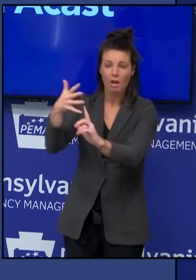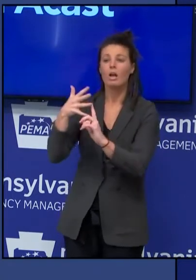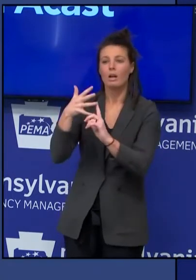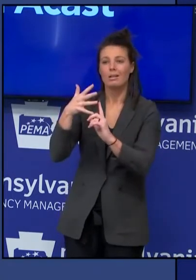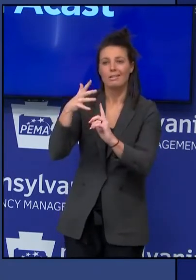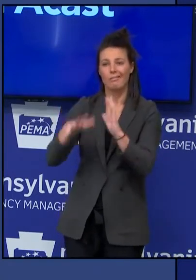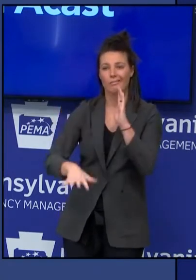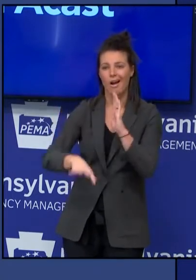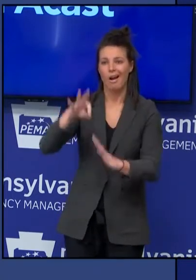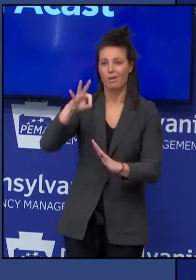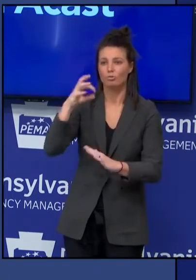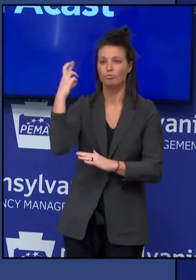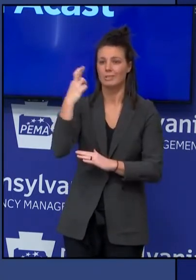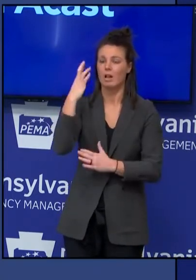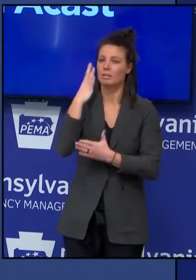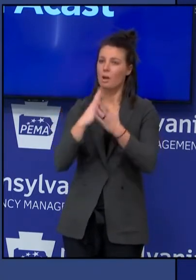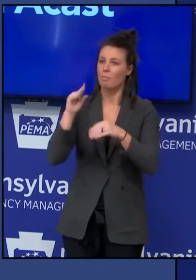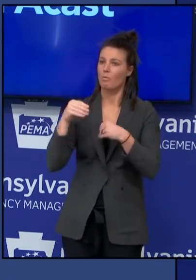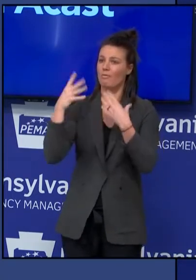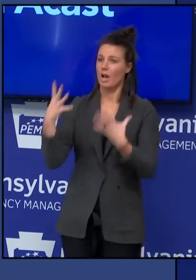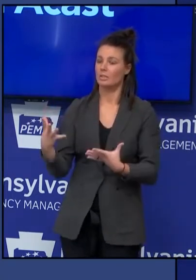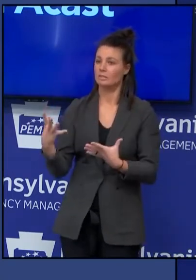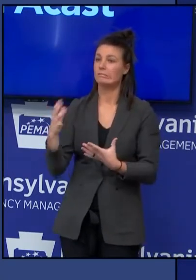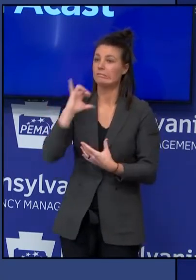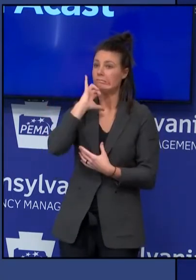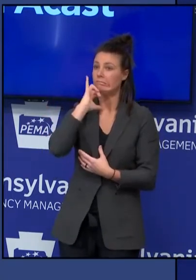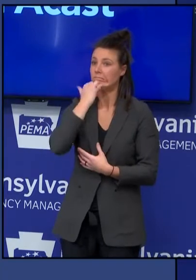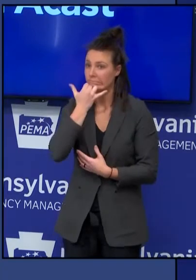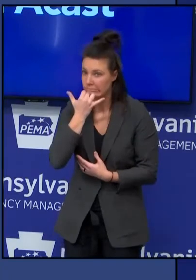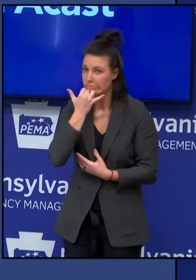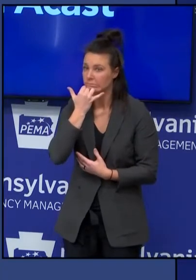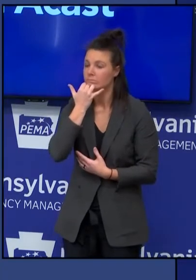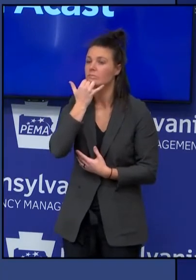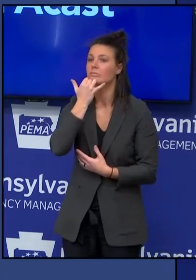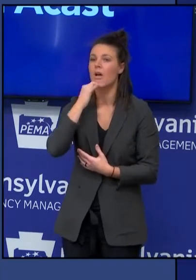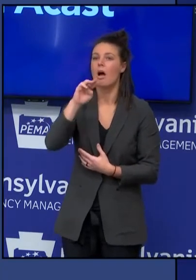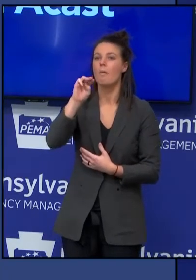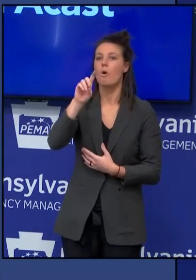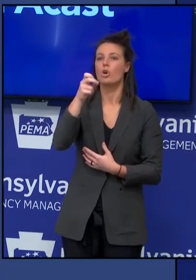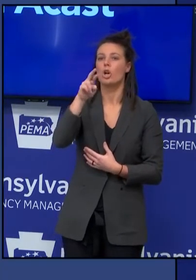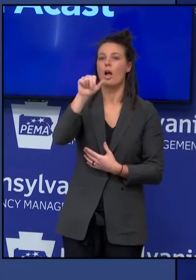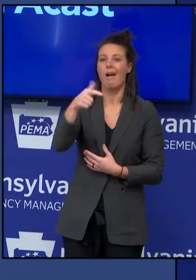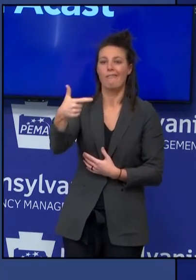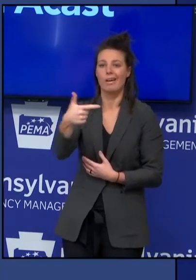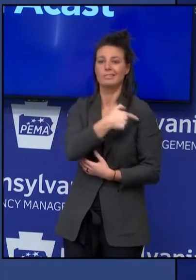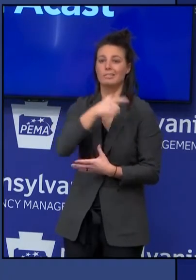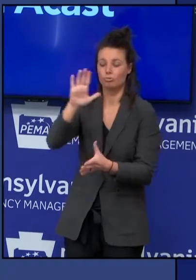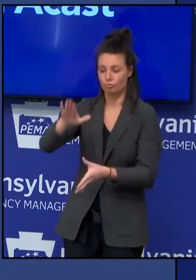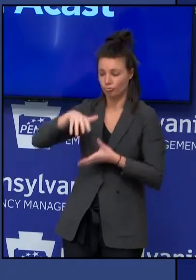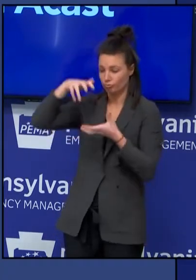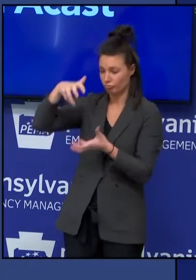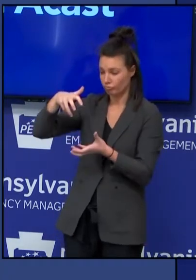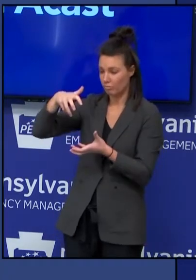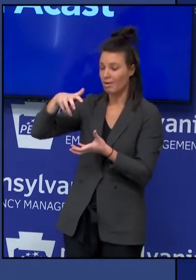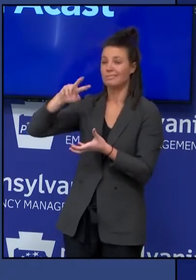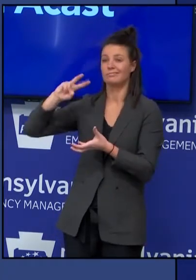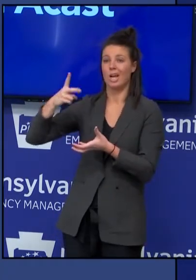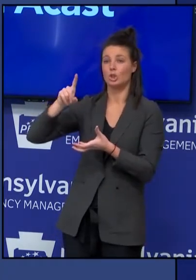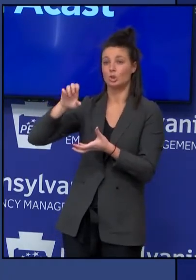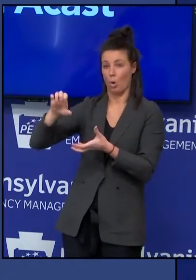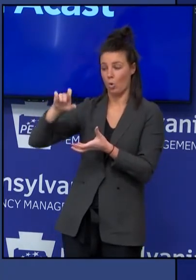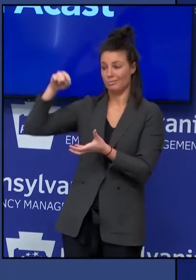we discovered some providers inadvertently used the Moderna vaccine shipped to them, intended